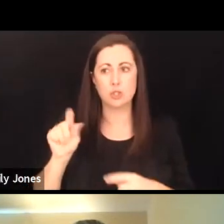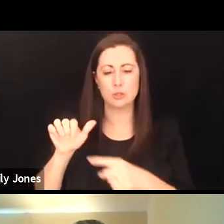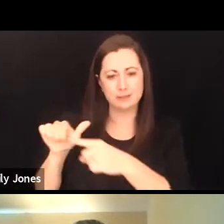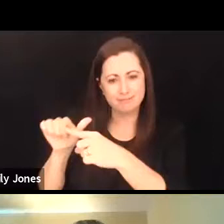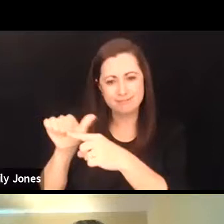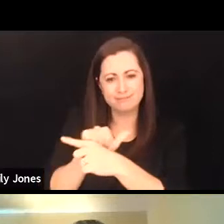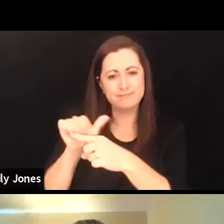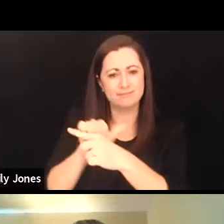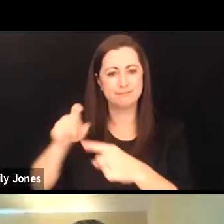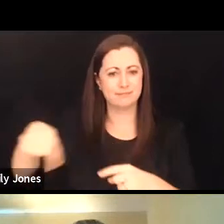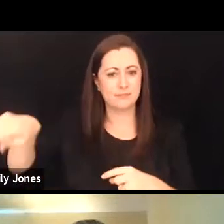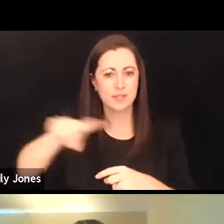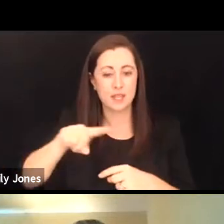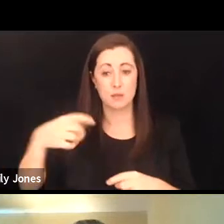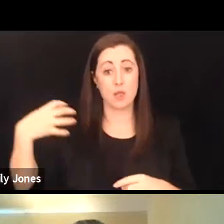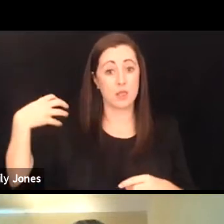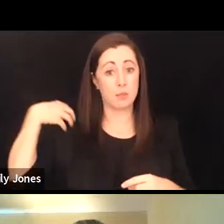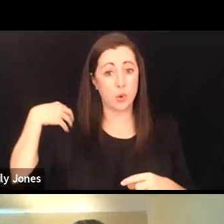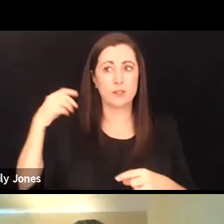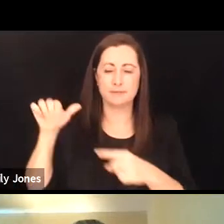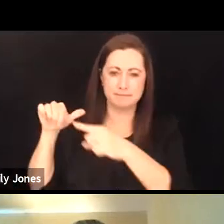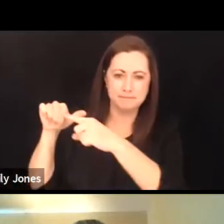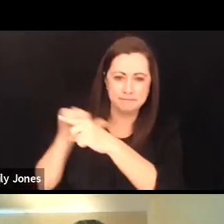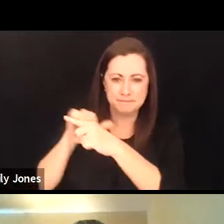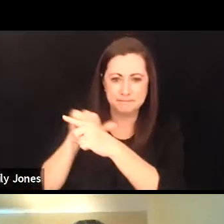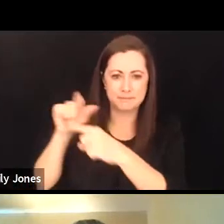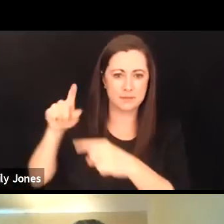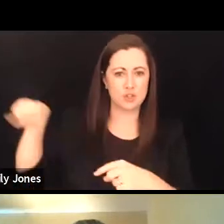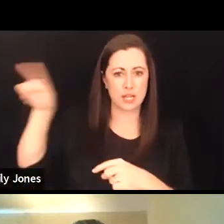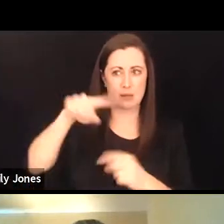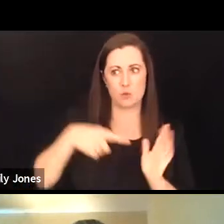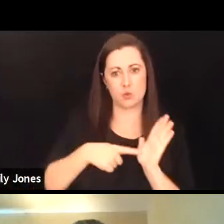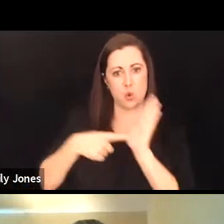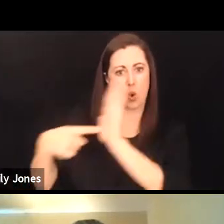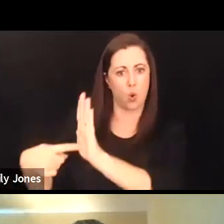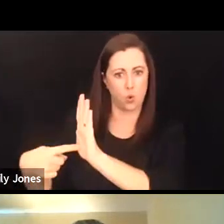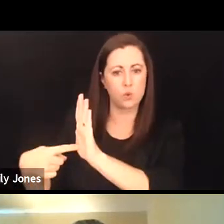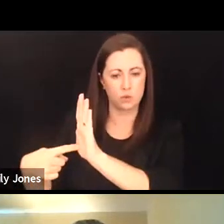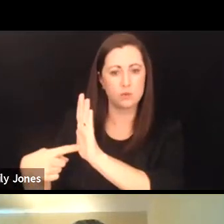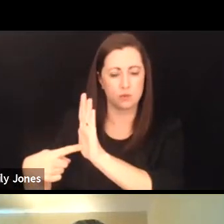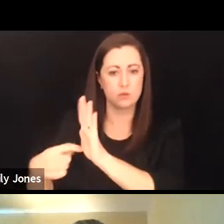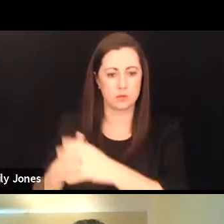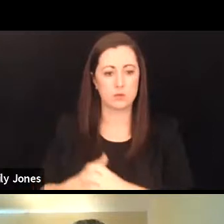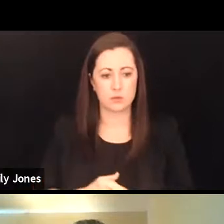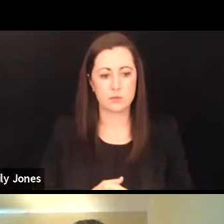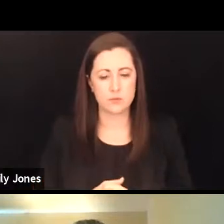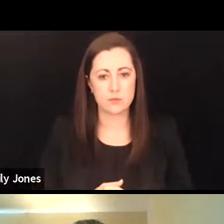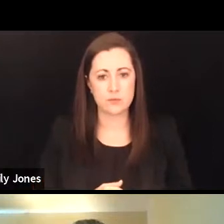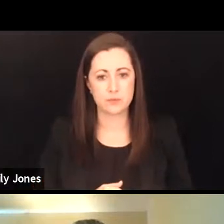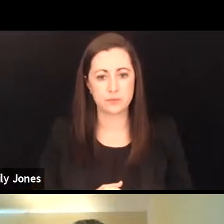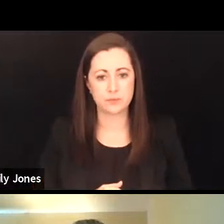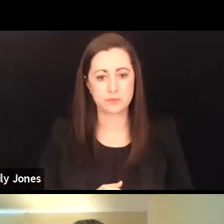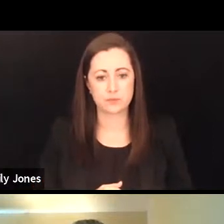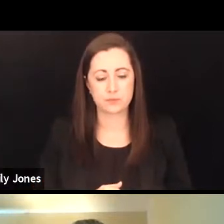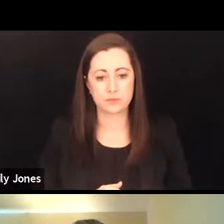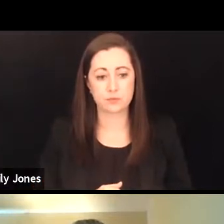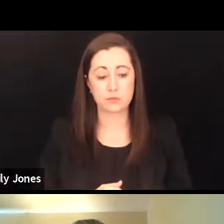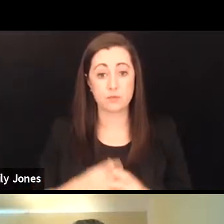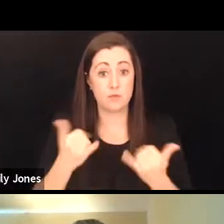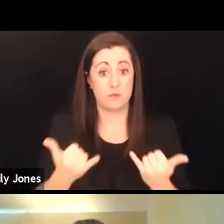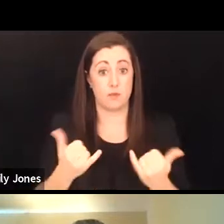these employees have to be trained, and you have to show them, you know, it goes there. And so right now